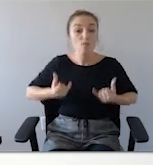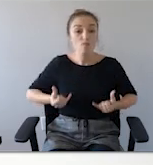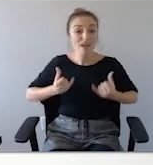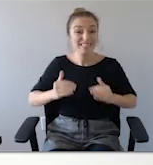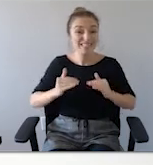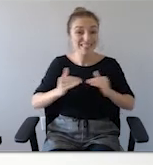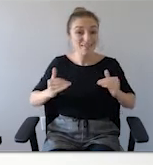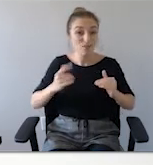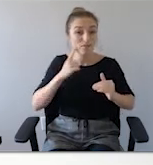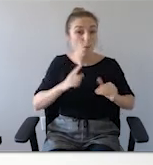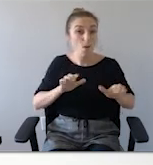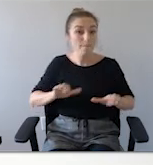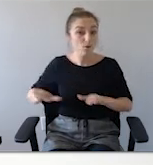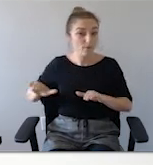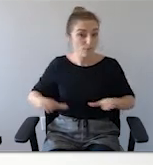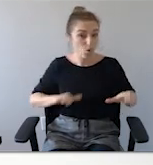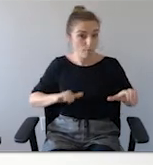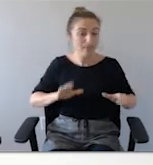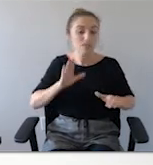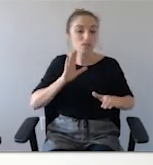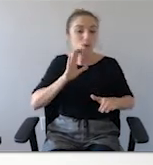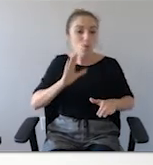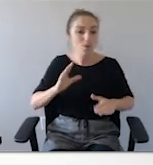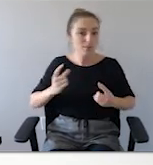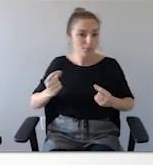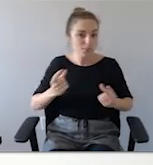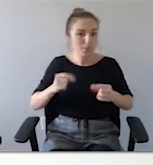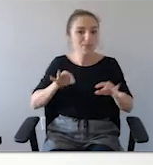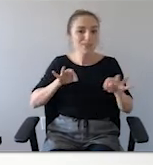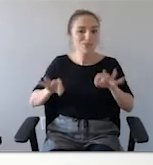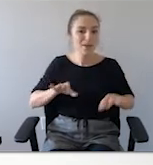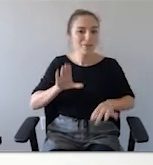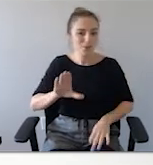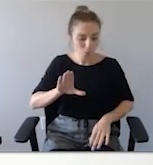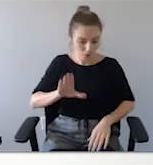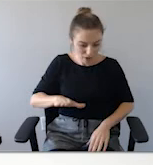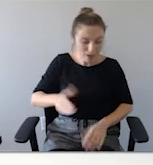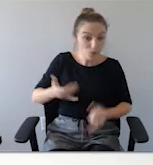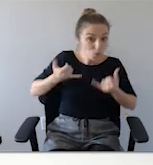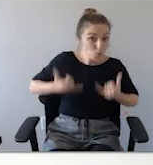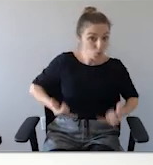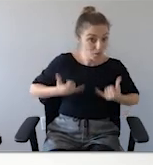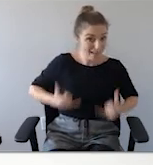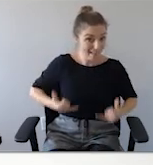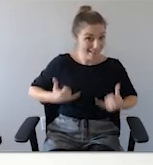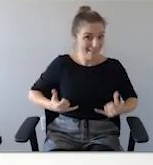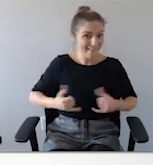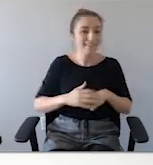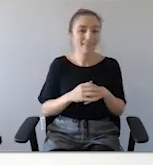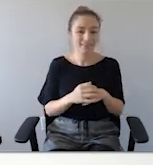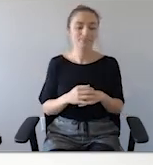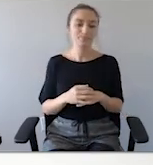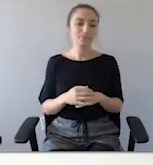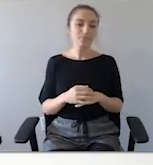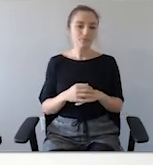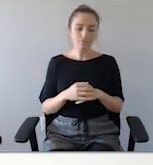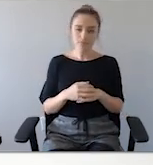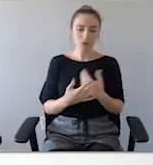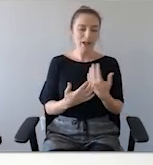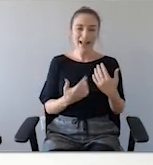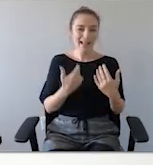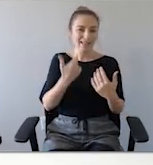should describe who your child is today. It should, and I've seen a lot of this lately. You know, they're pulling out stuff